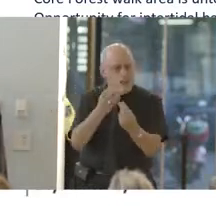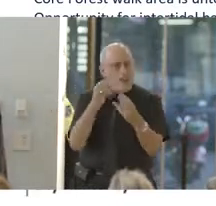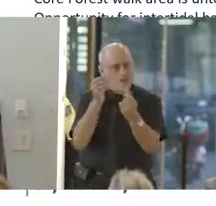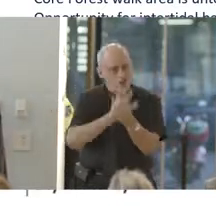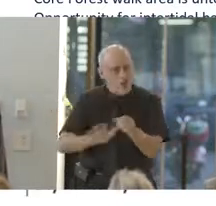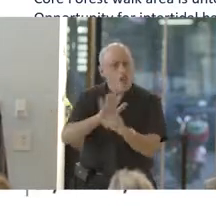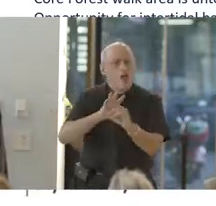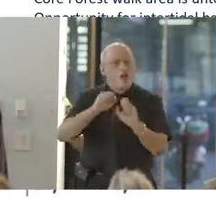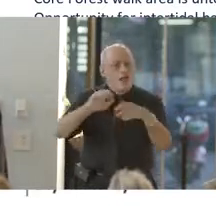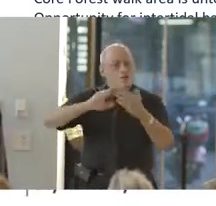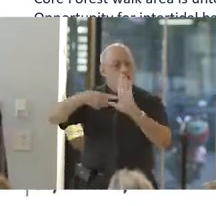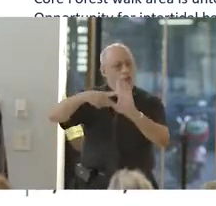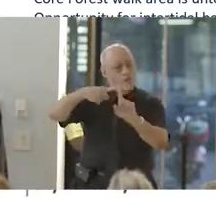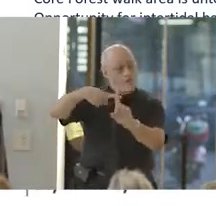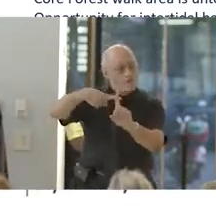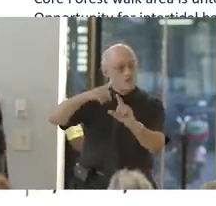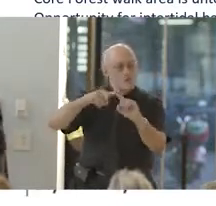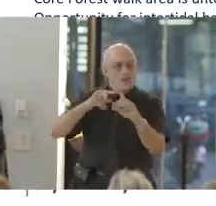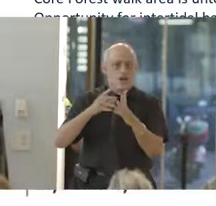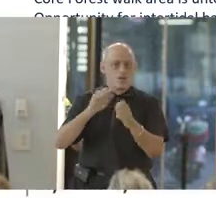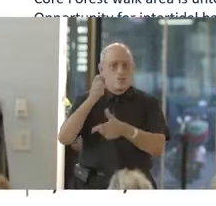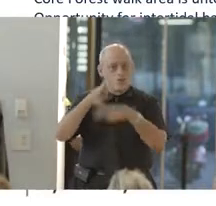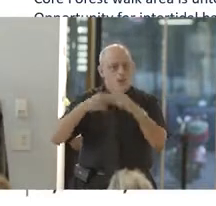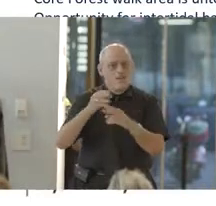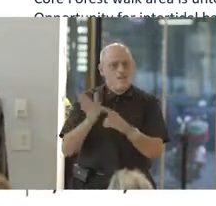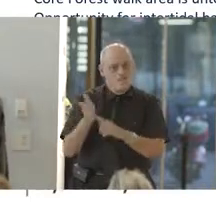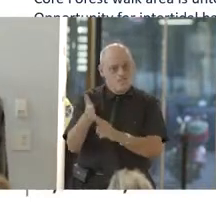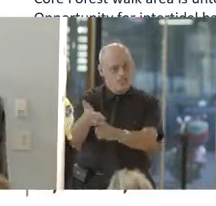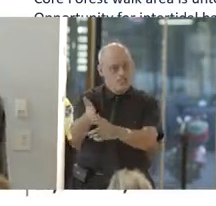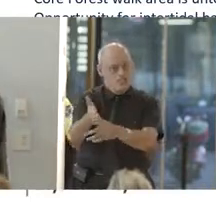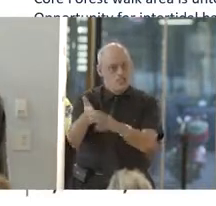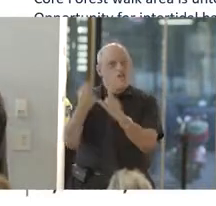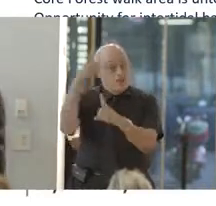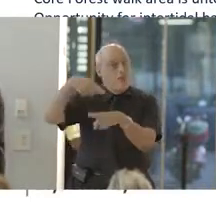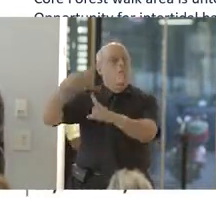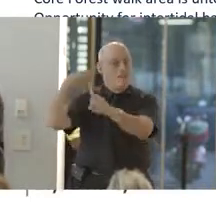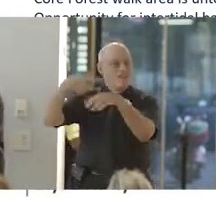habitat advantage, depending on if you're a fish or a person. If you're a fish, it's very positive.